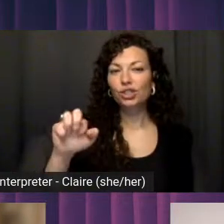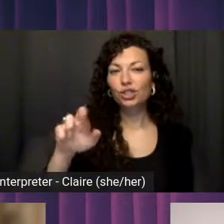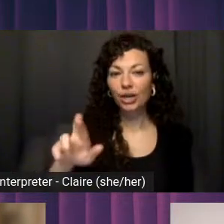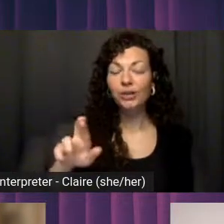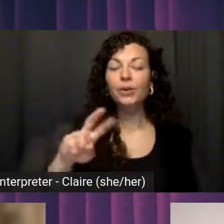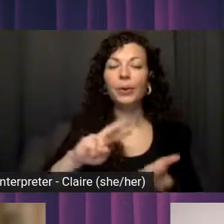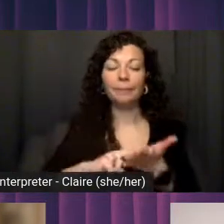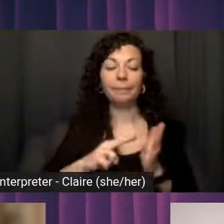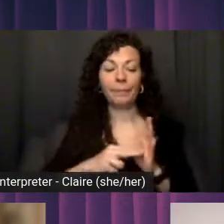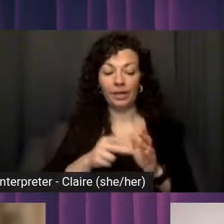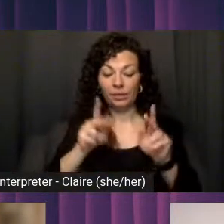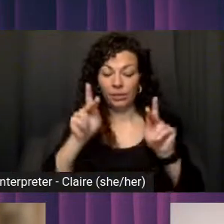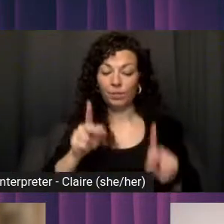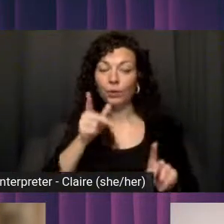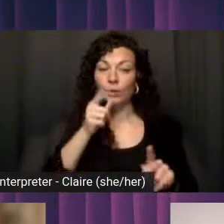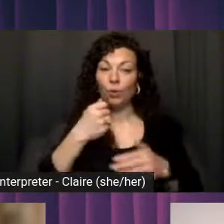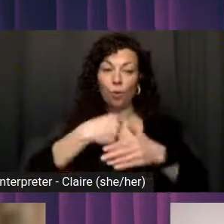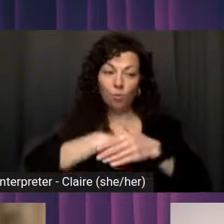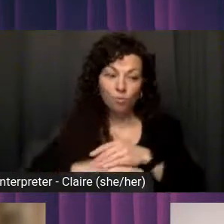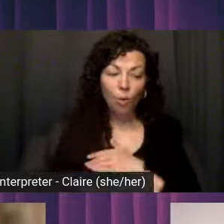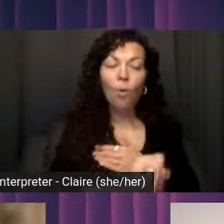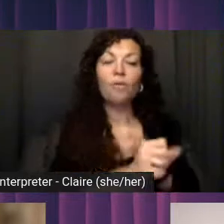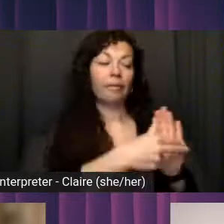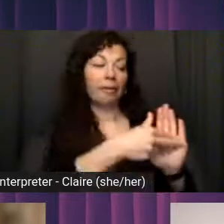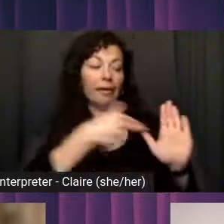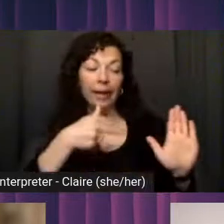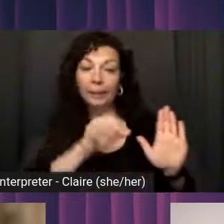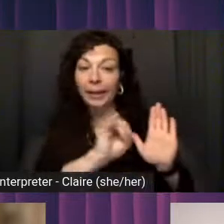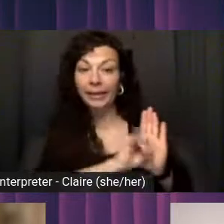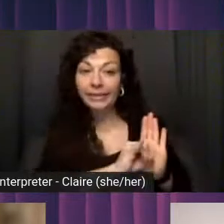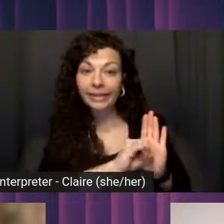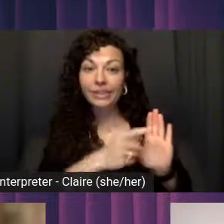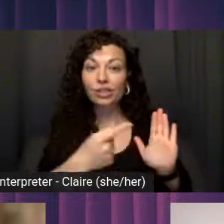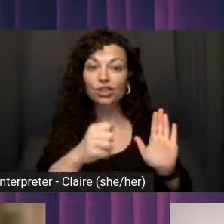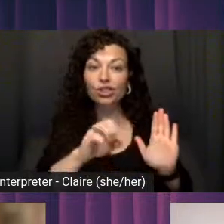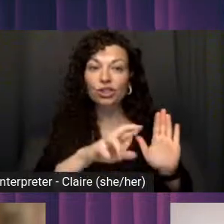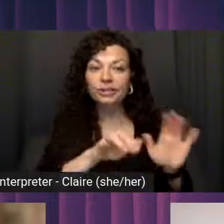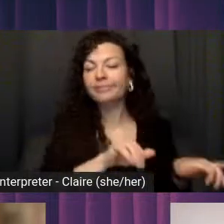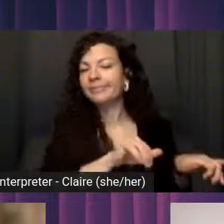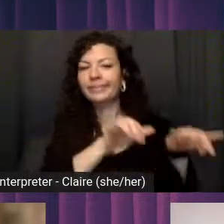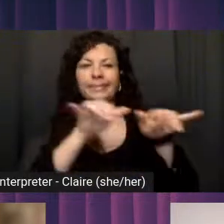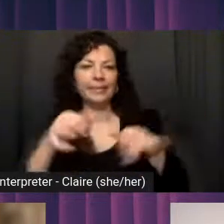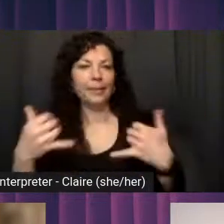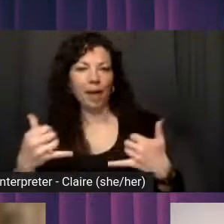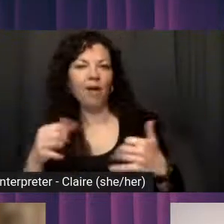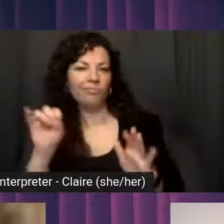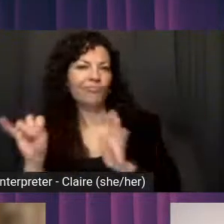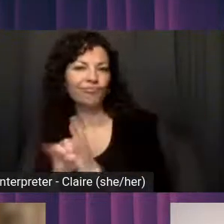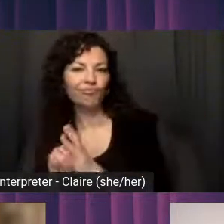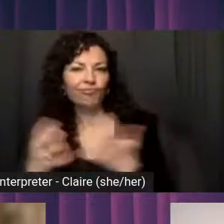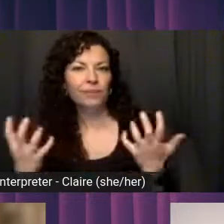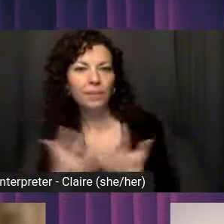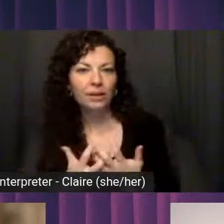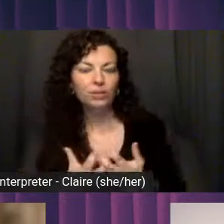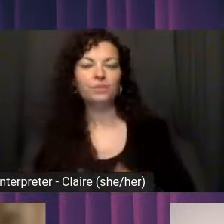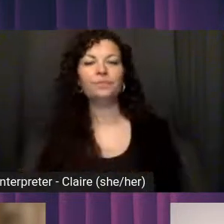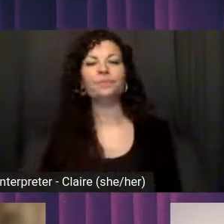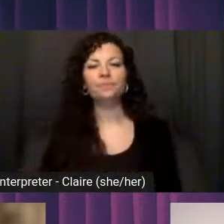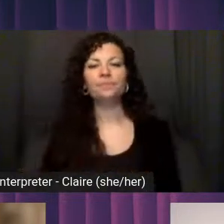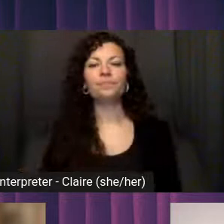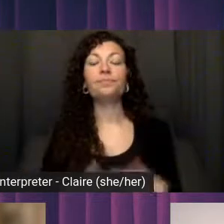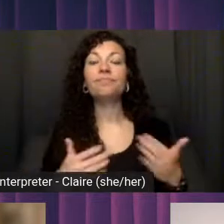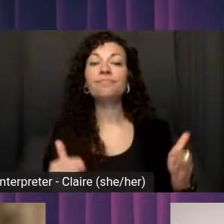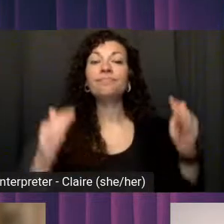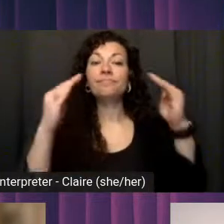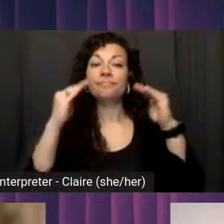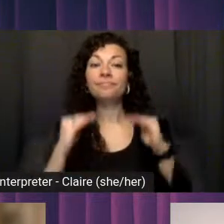And then just a note for people who this might be new to them, and we're talking about, you might hear people talking about sexual orientation or romantic